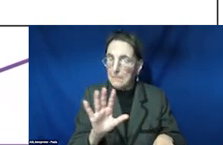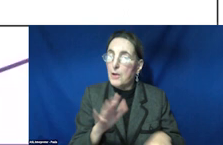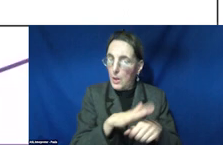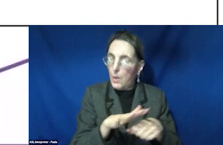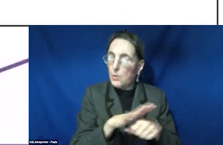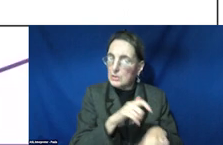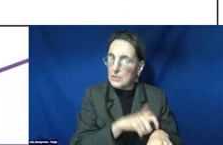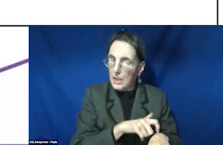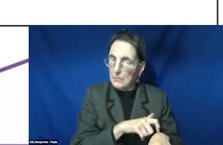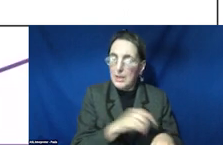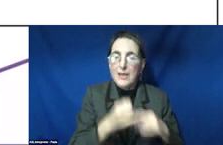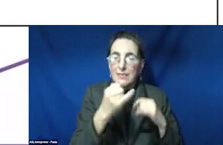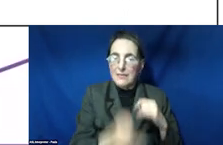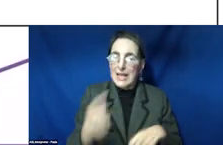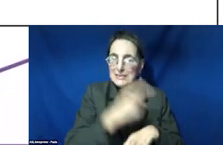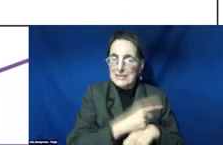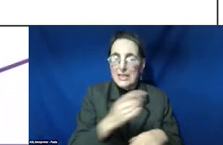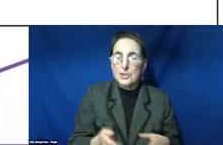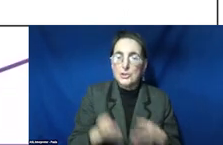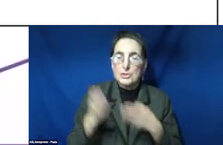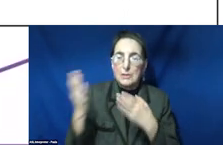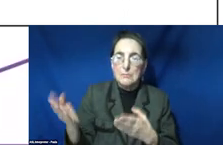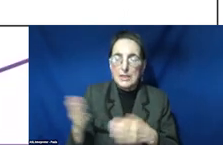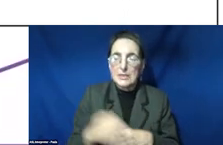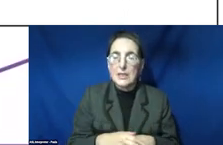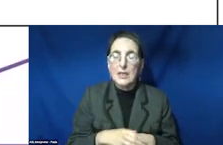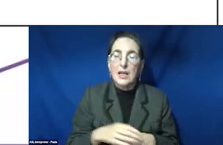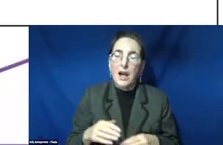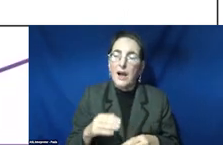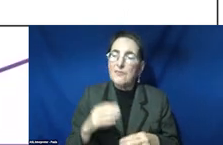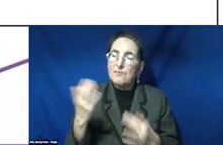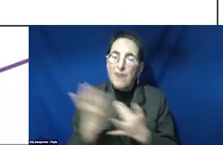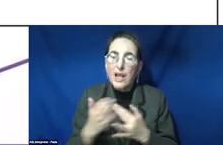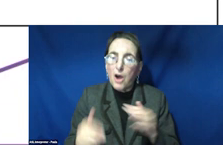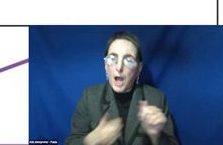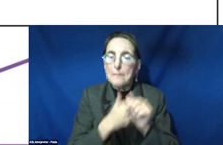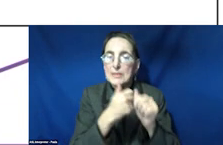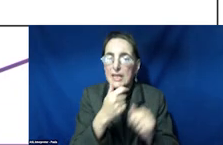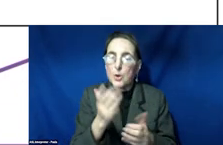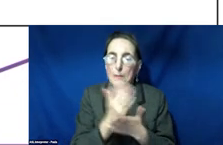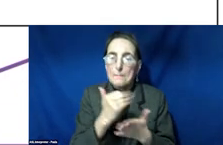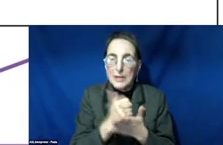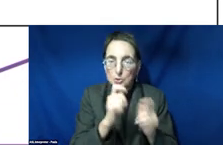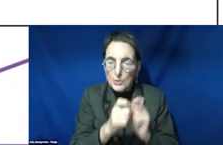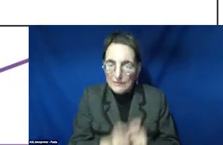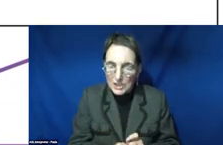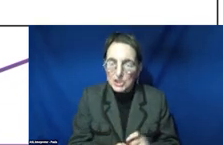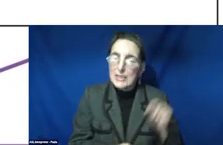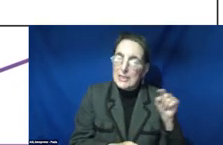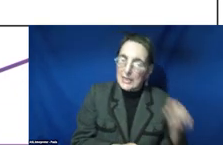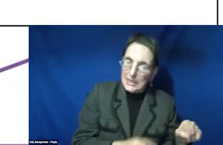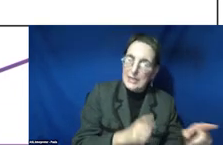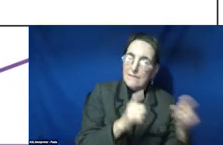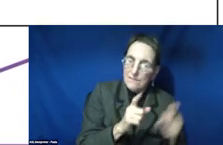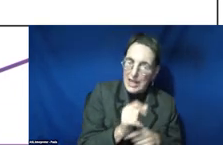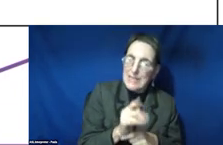The last date to submit proposal file updates or budget revisions in Fastlane is Friday,